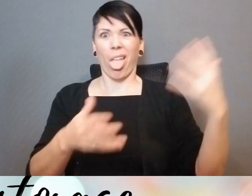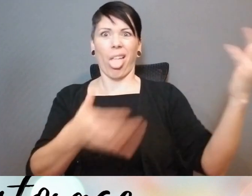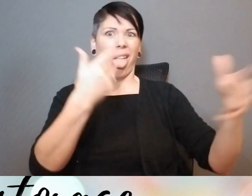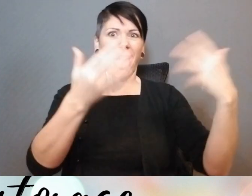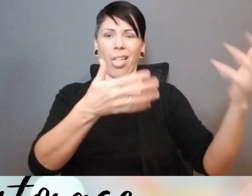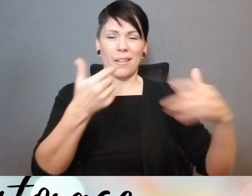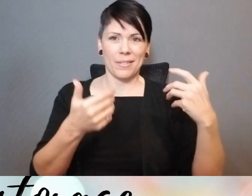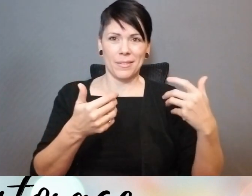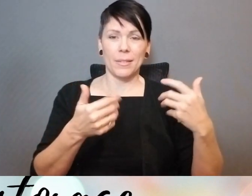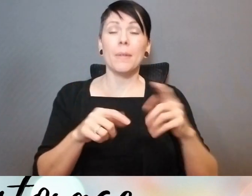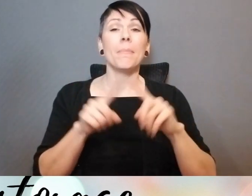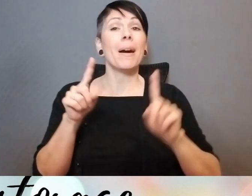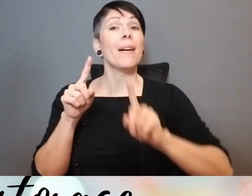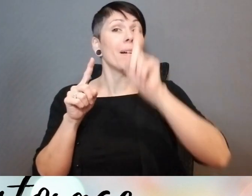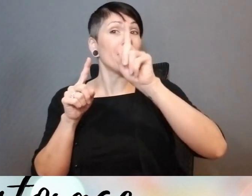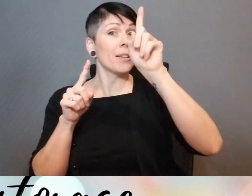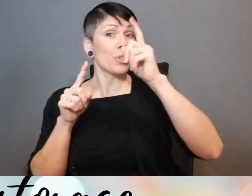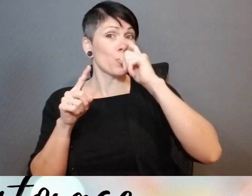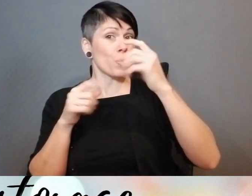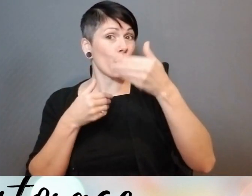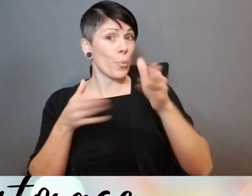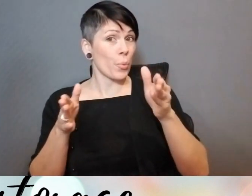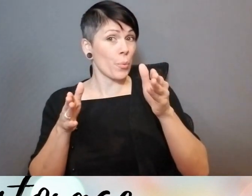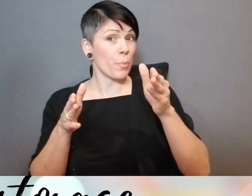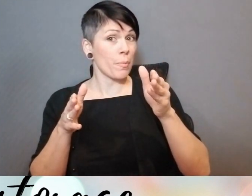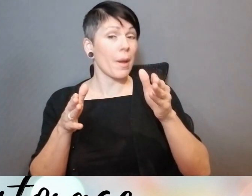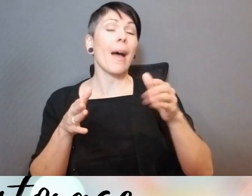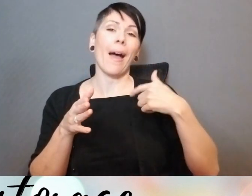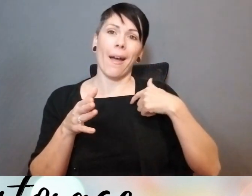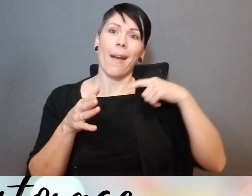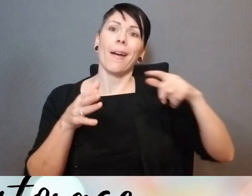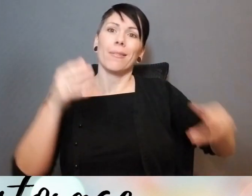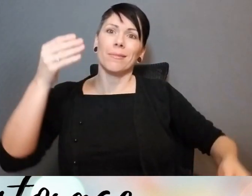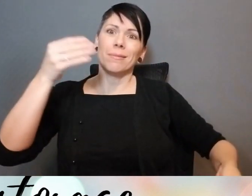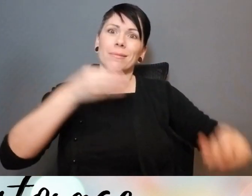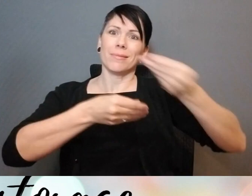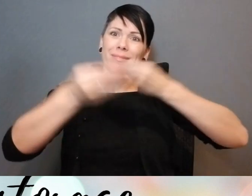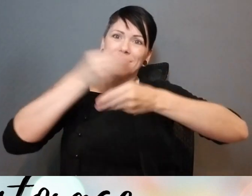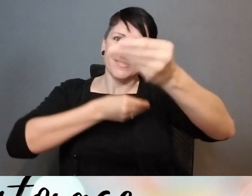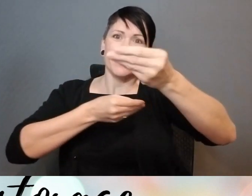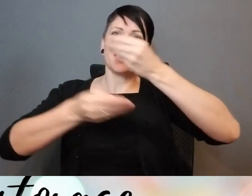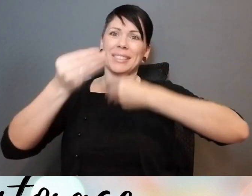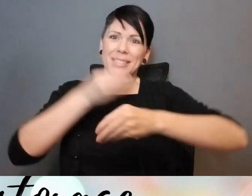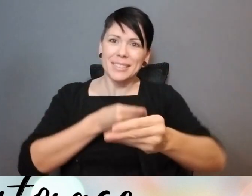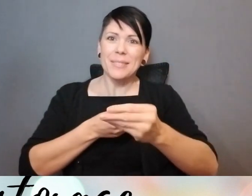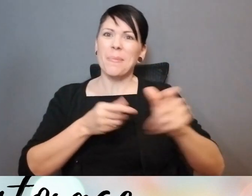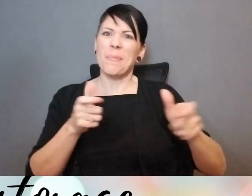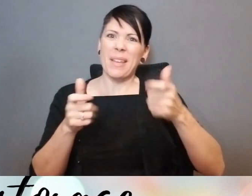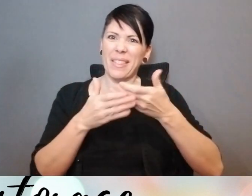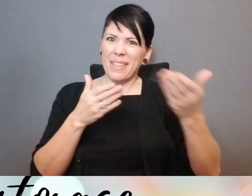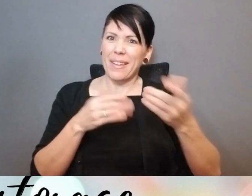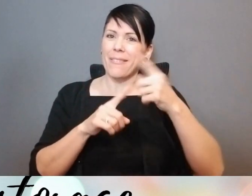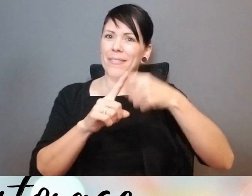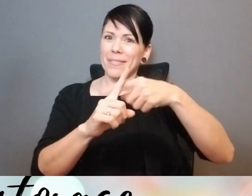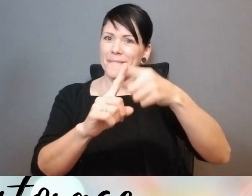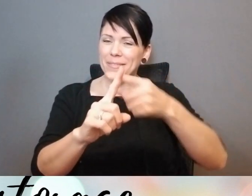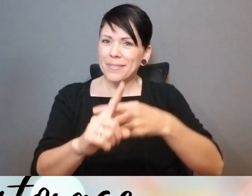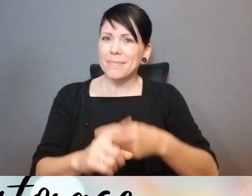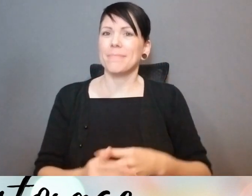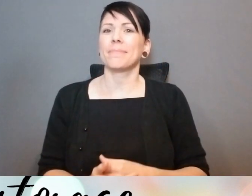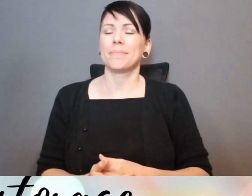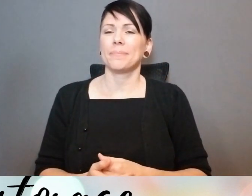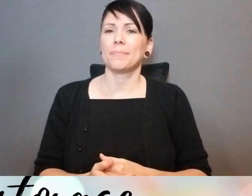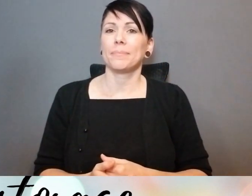always has something quote unquote new that we can enjoy. If you have a small space and you really do need all of your doll collection to be in one